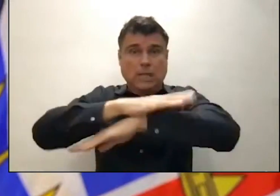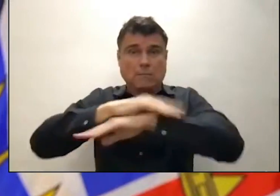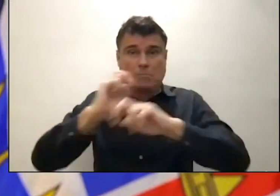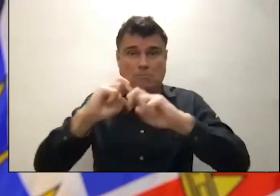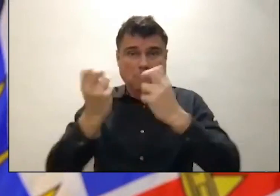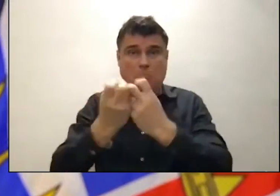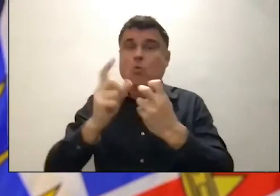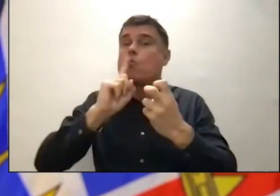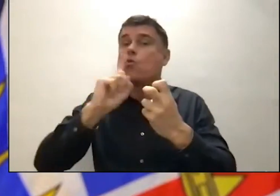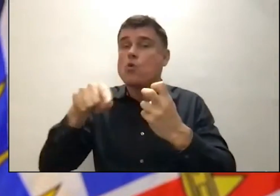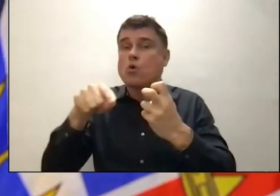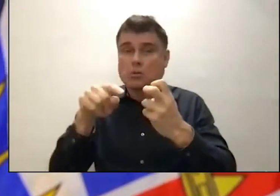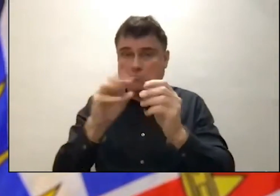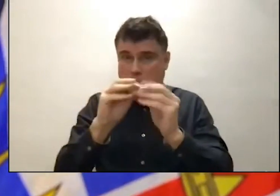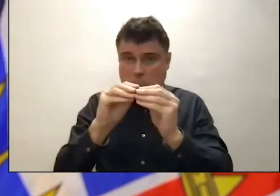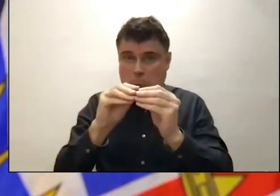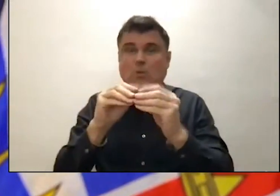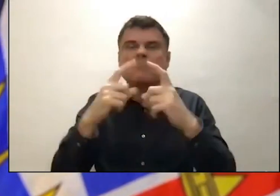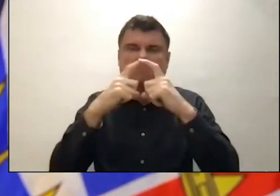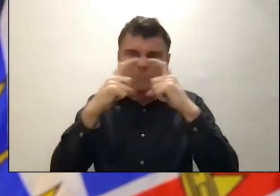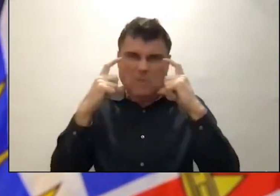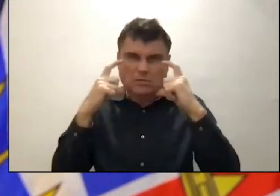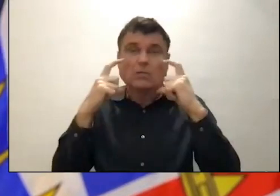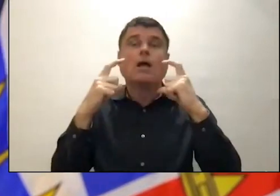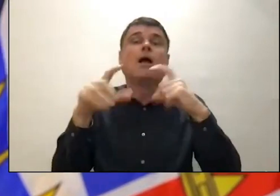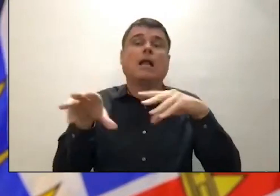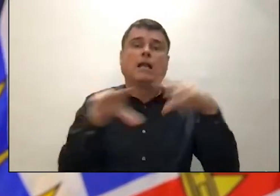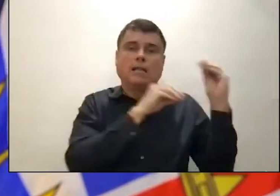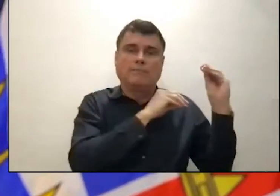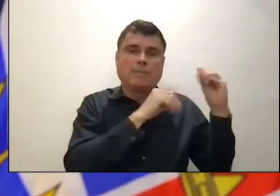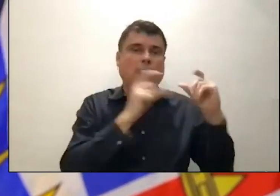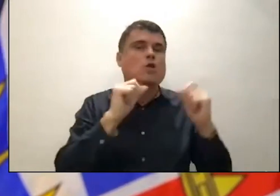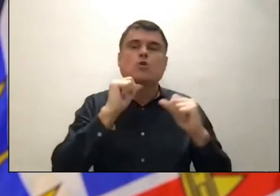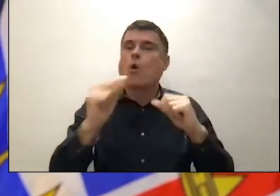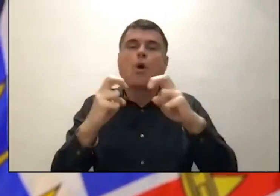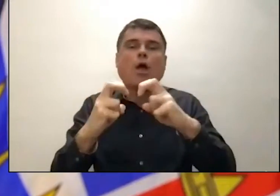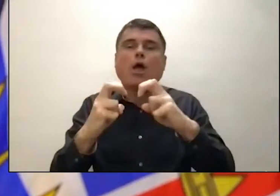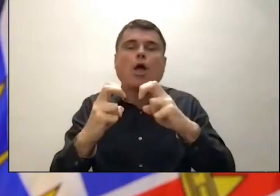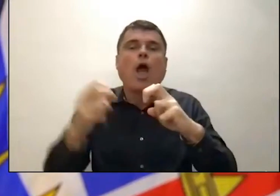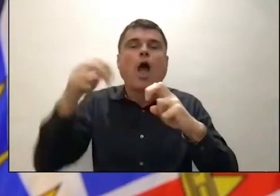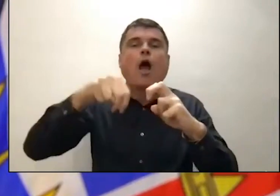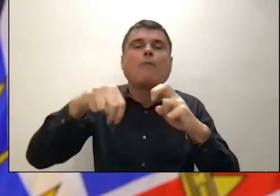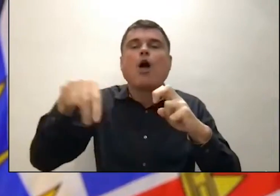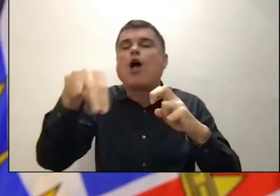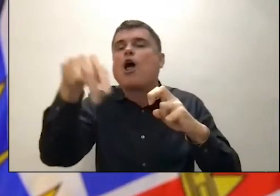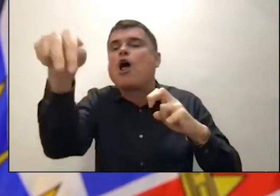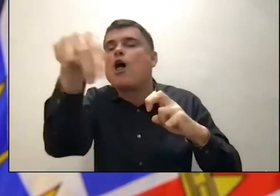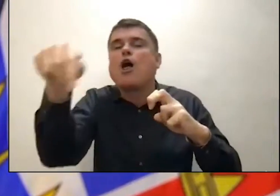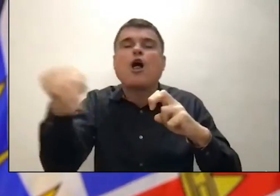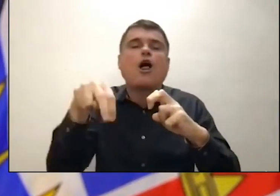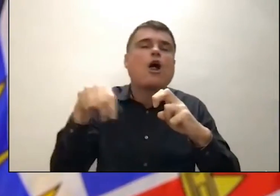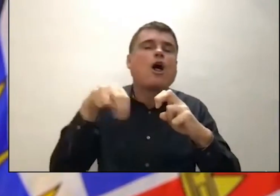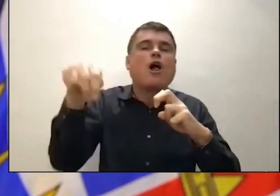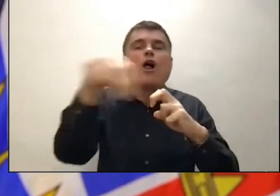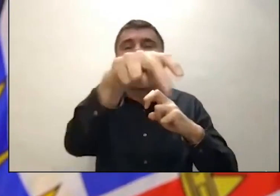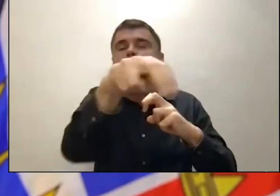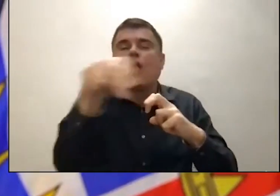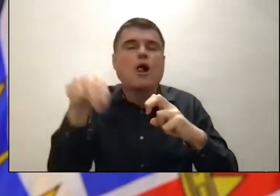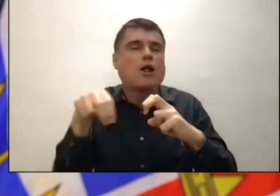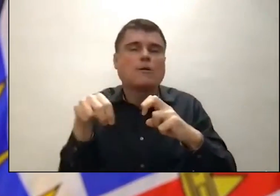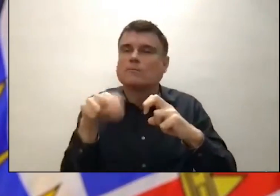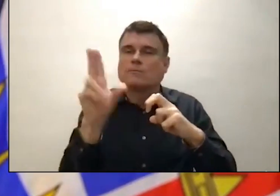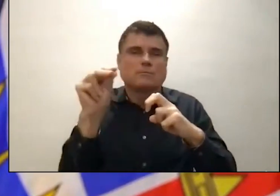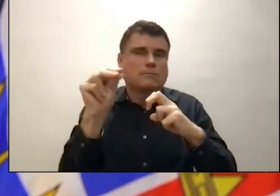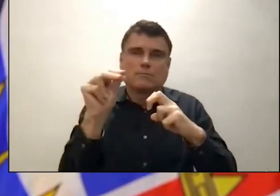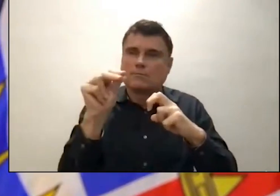well. Restaurants can have that special New Year's Eve dinner, and we are not putting any restrictions on serving of alcohol or hours